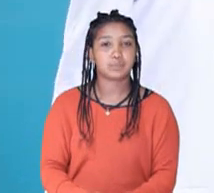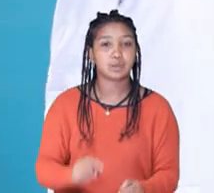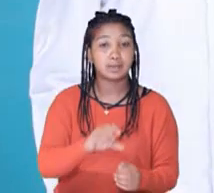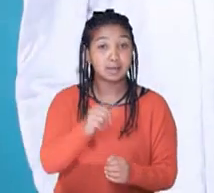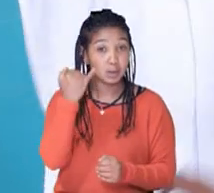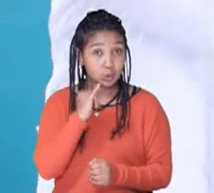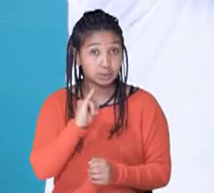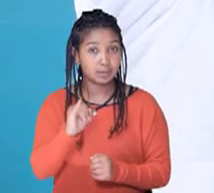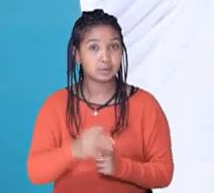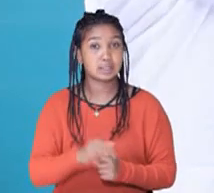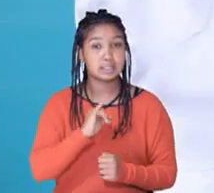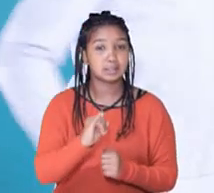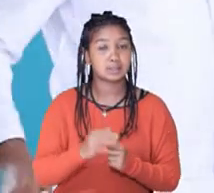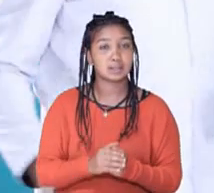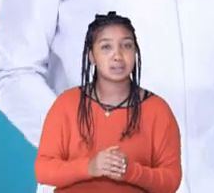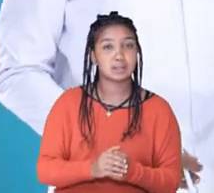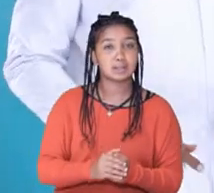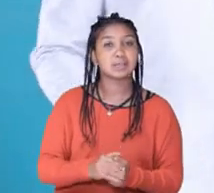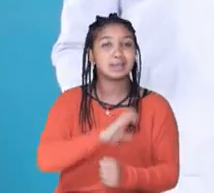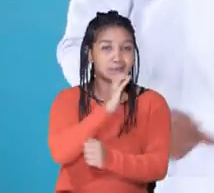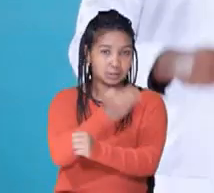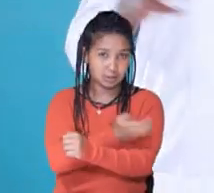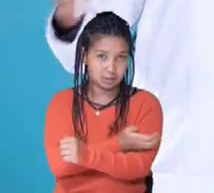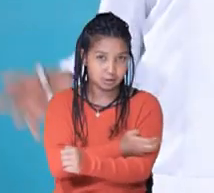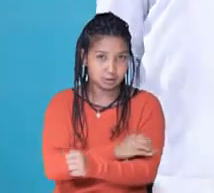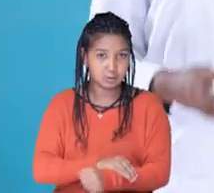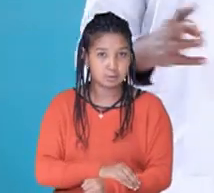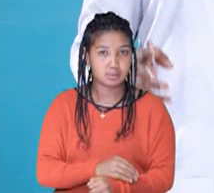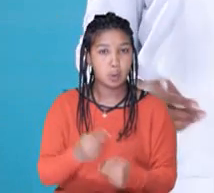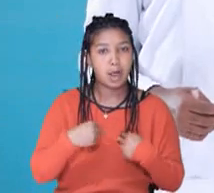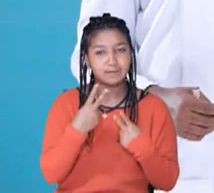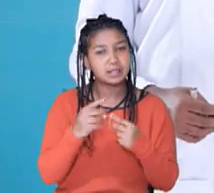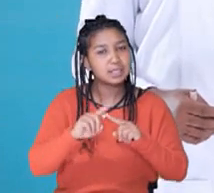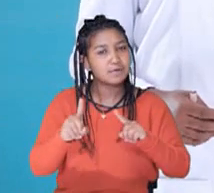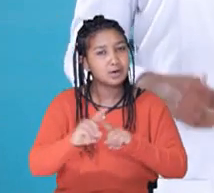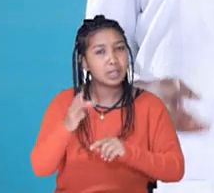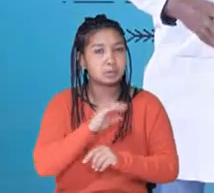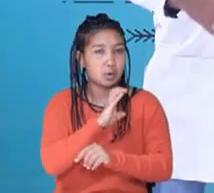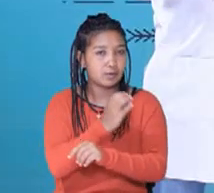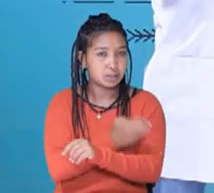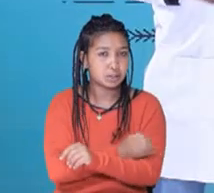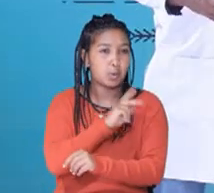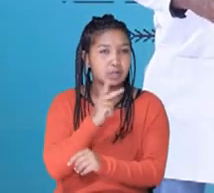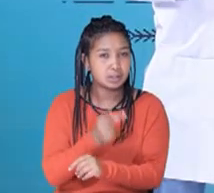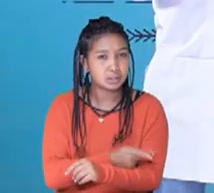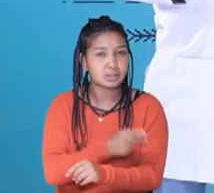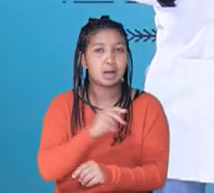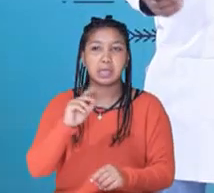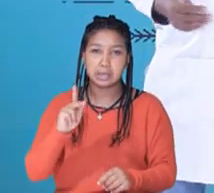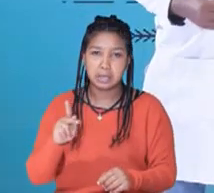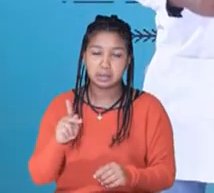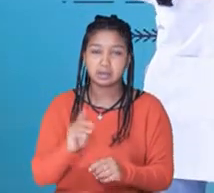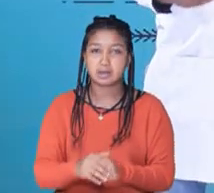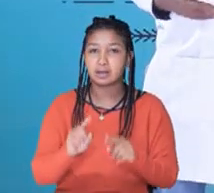The other concepts is energy. We have seen different forms of energy, potential energy, kinetic energy. We have